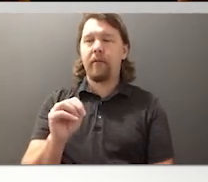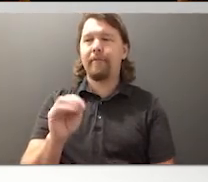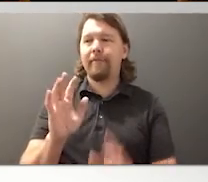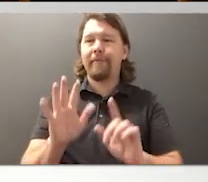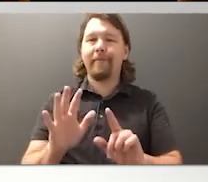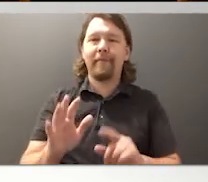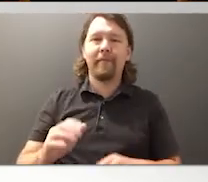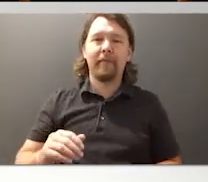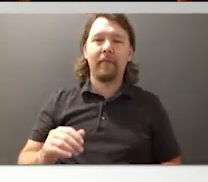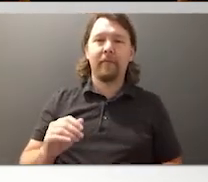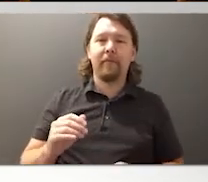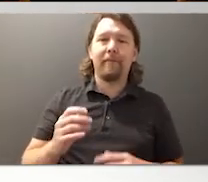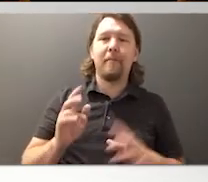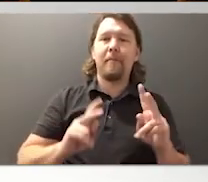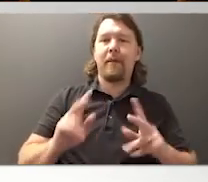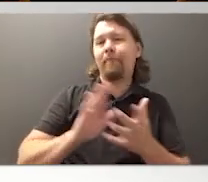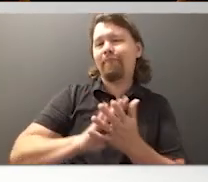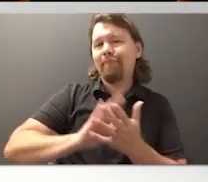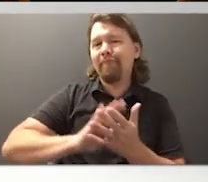Okay,